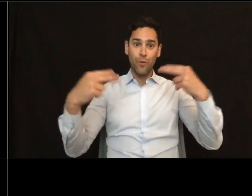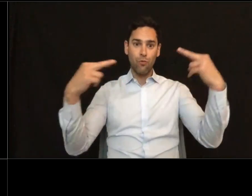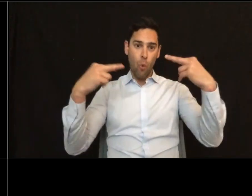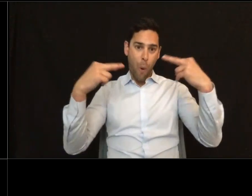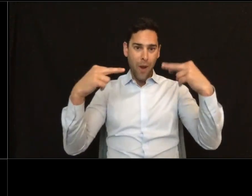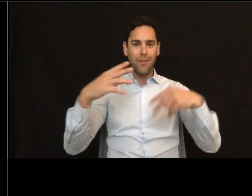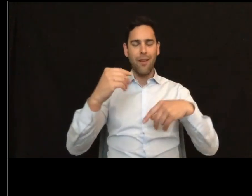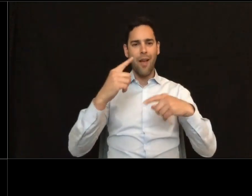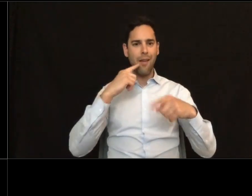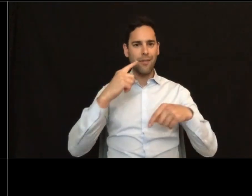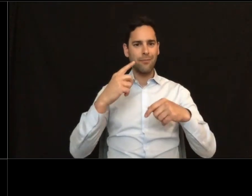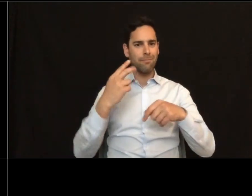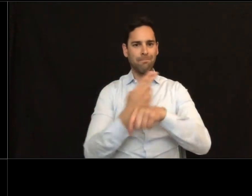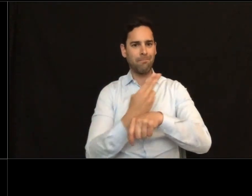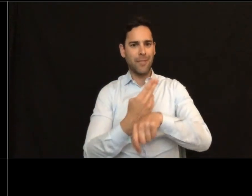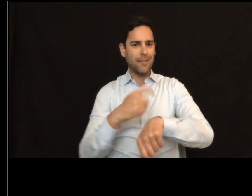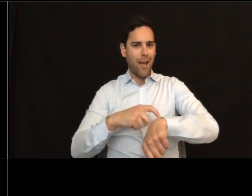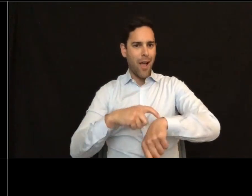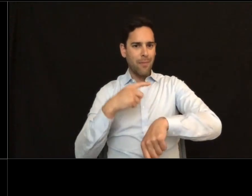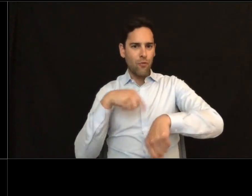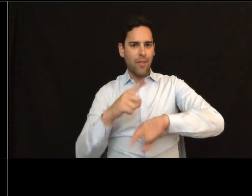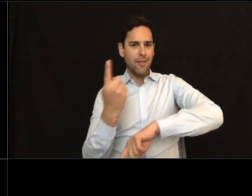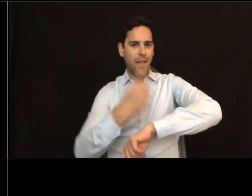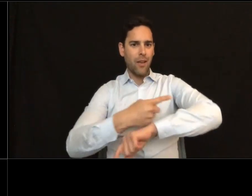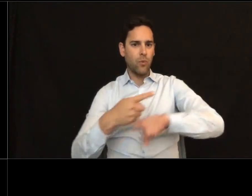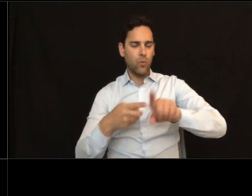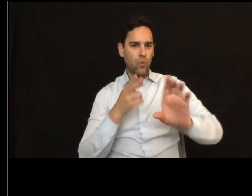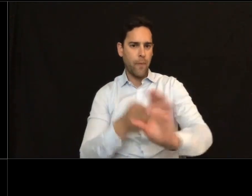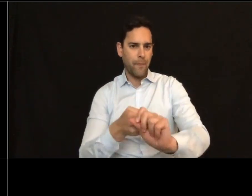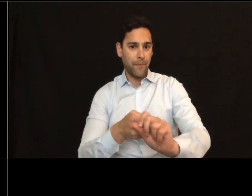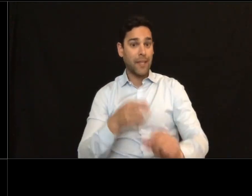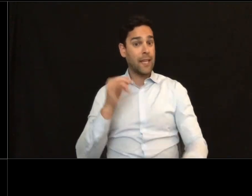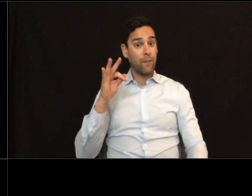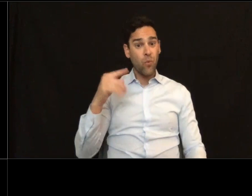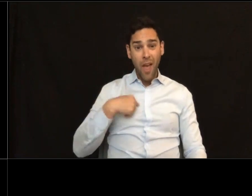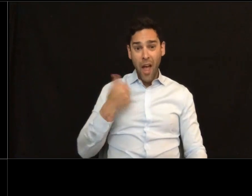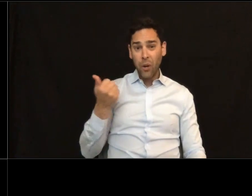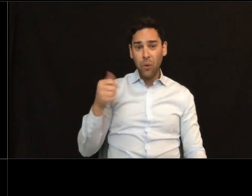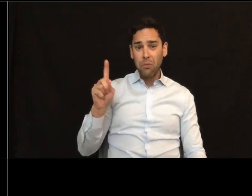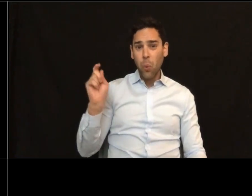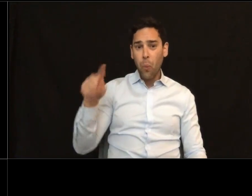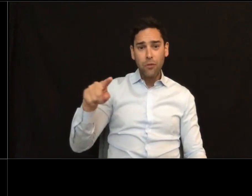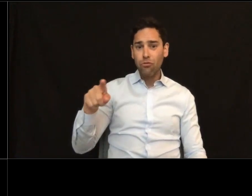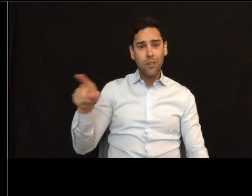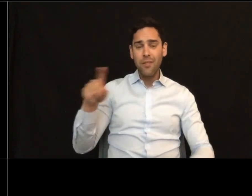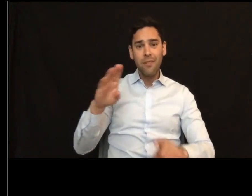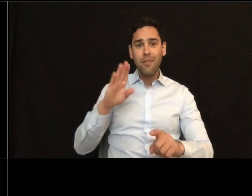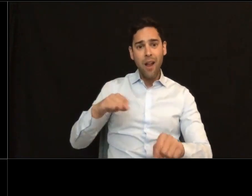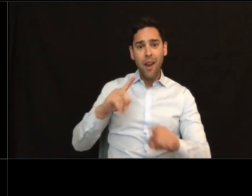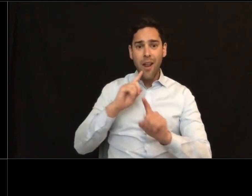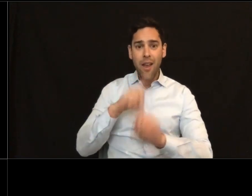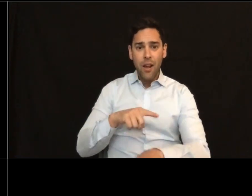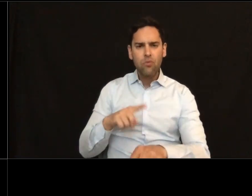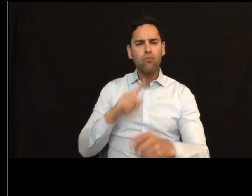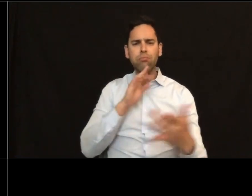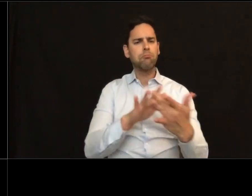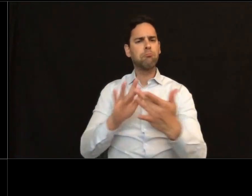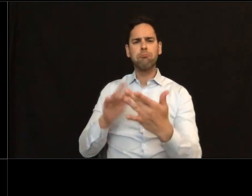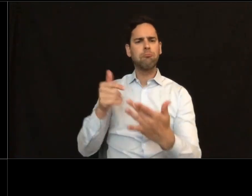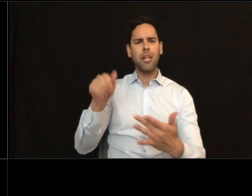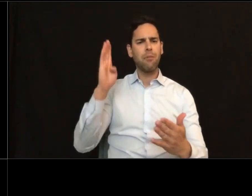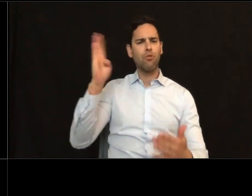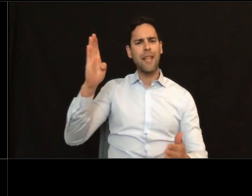be here. If you had a question that wasn't able to be answered, please get in touch with the presenter or presenters. Again,